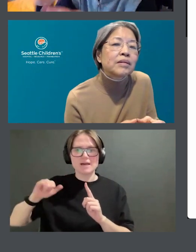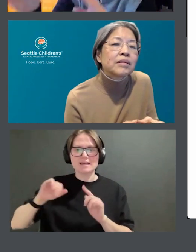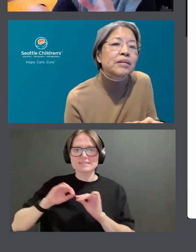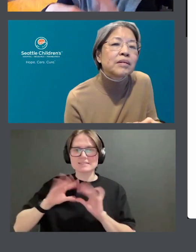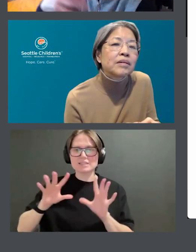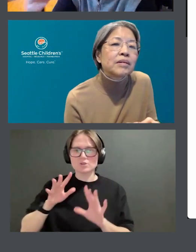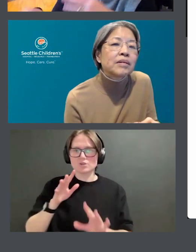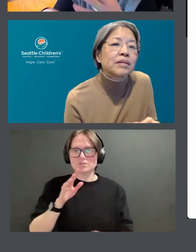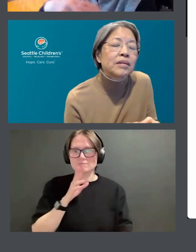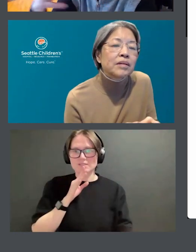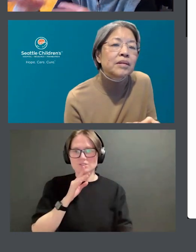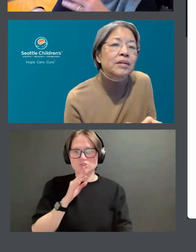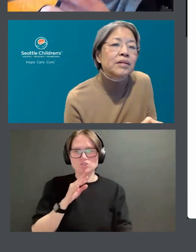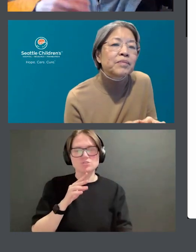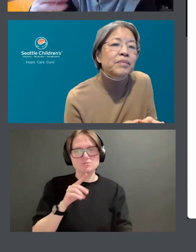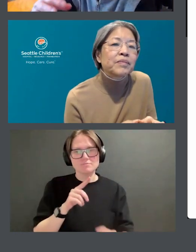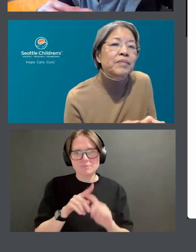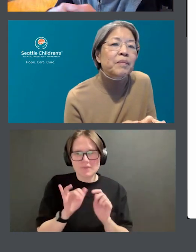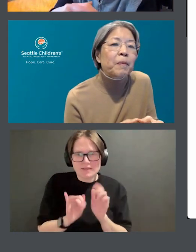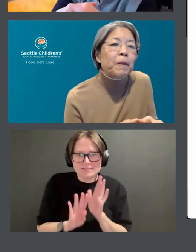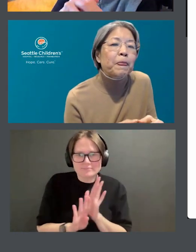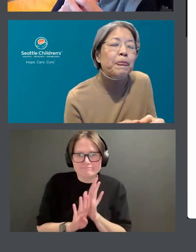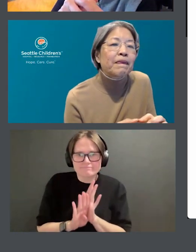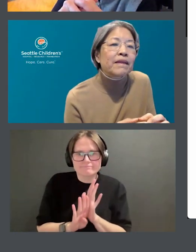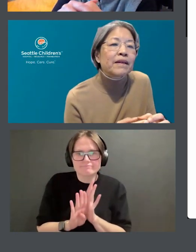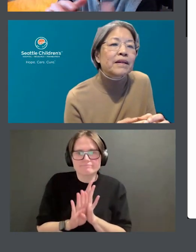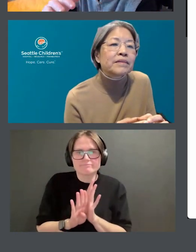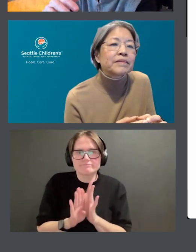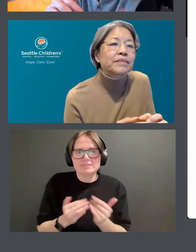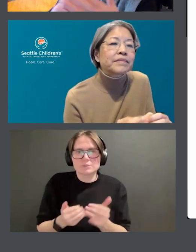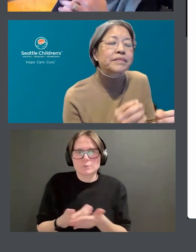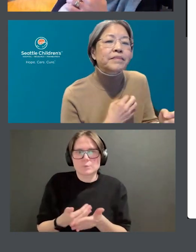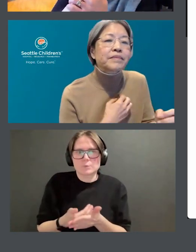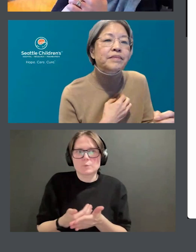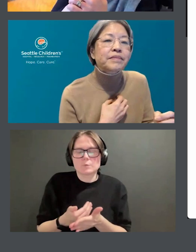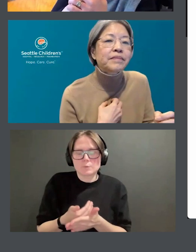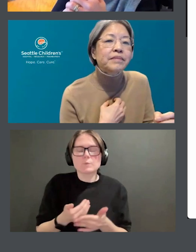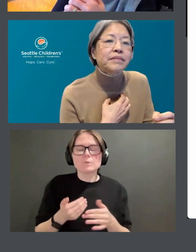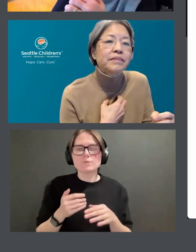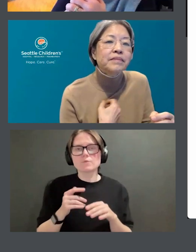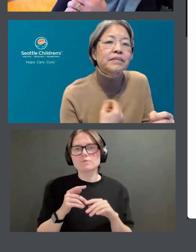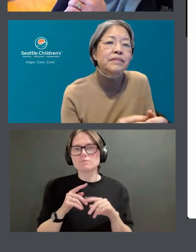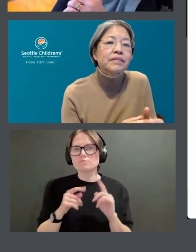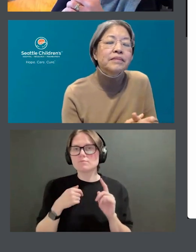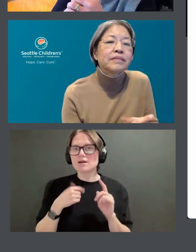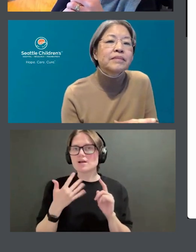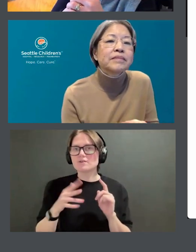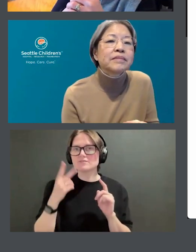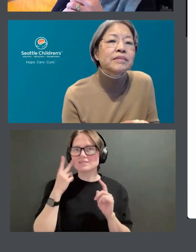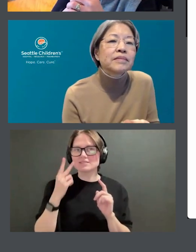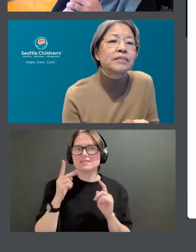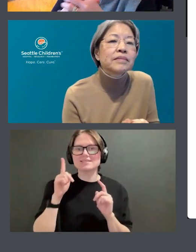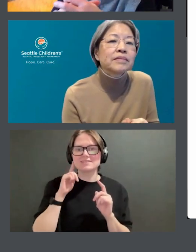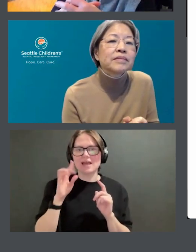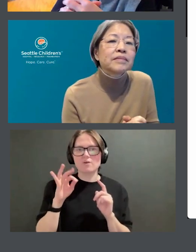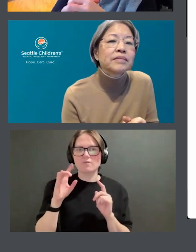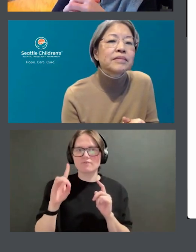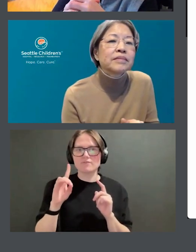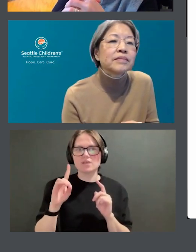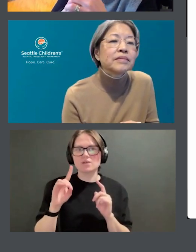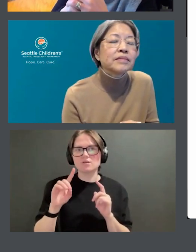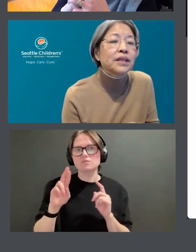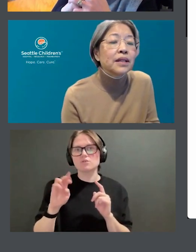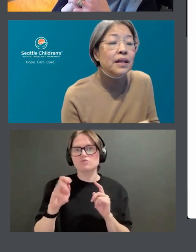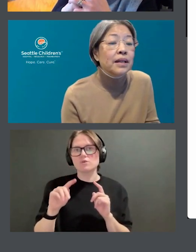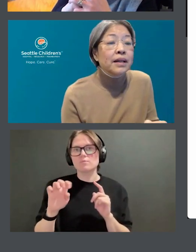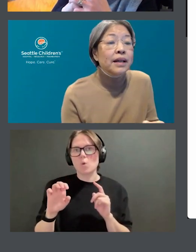those things they're still in the works. But I have seen sound field remote mic with a